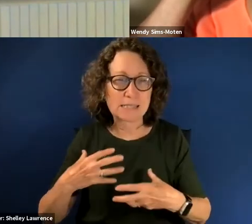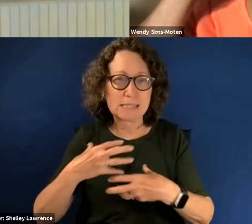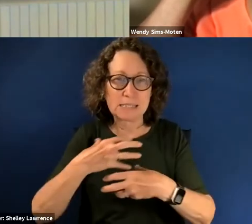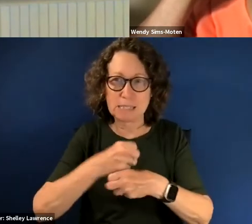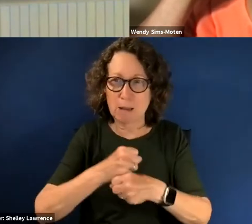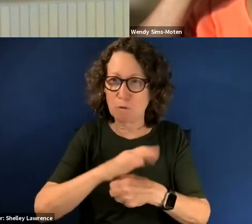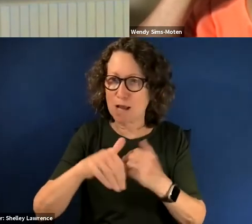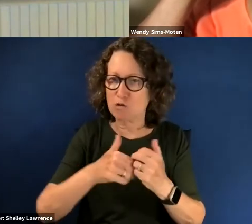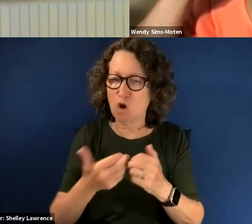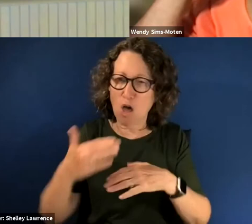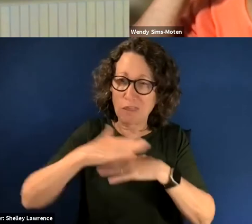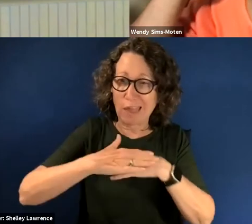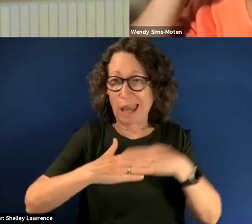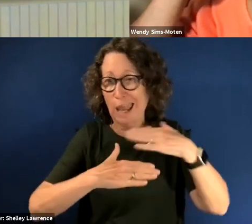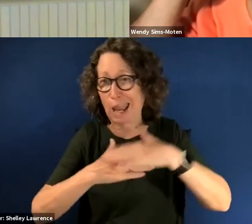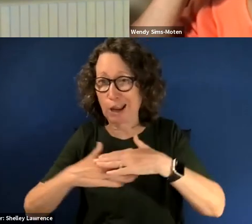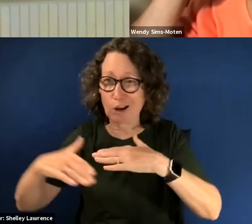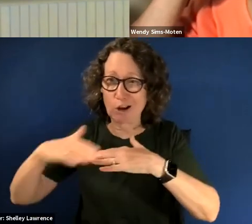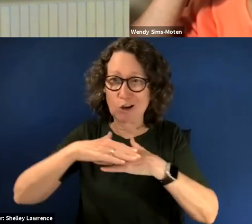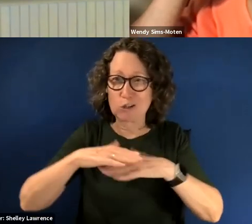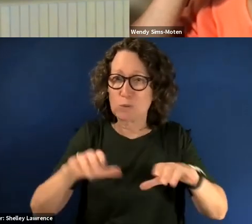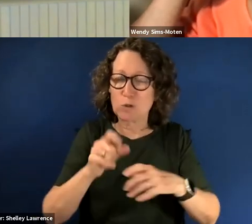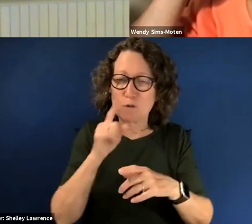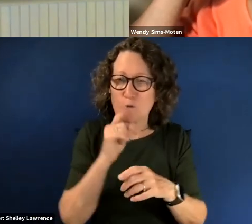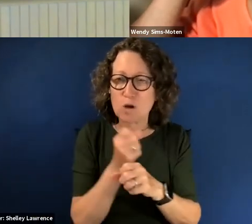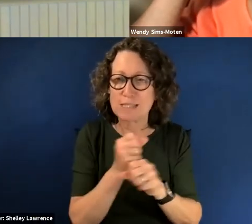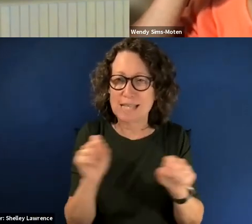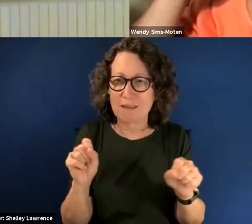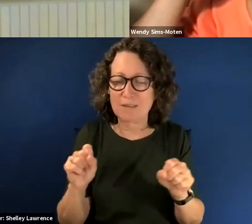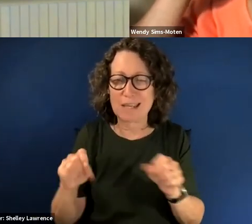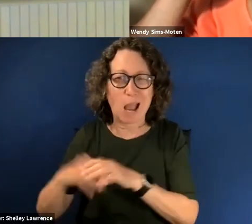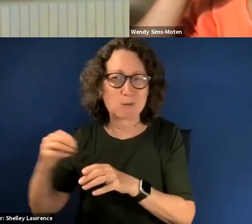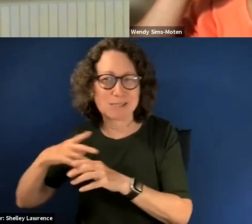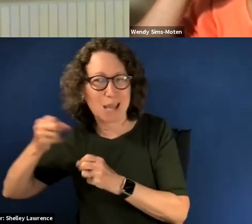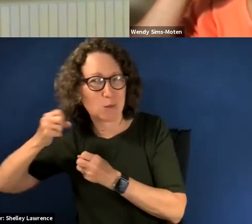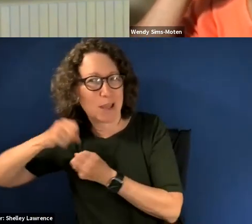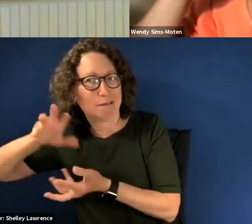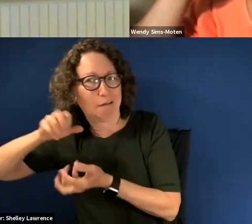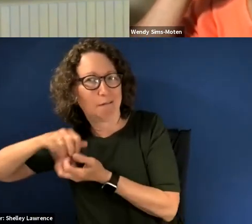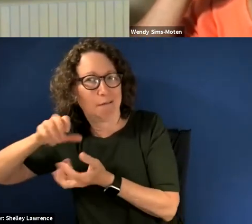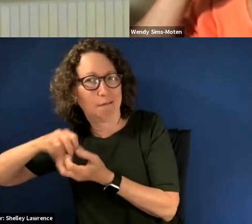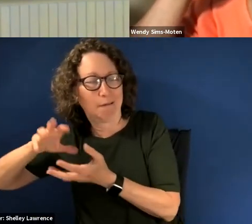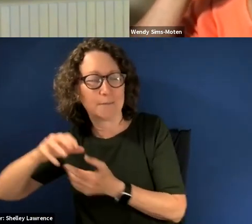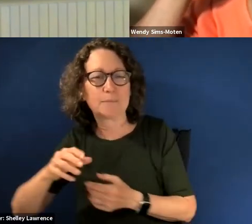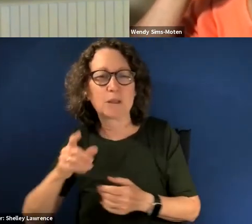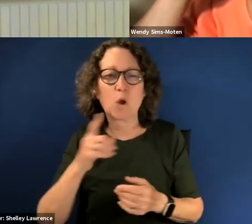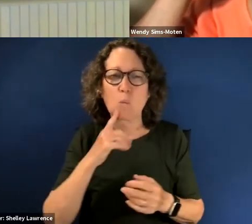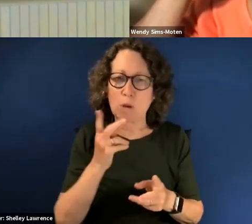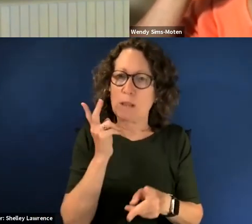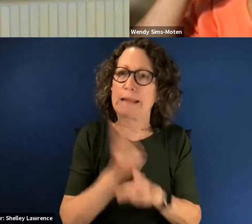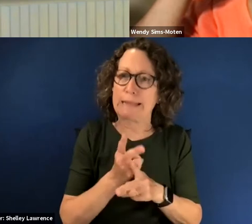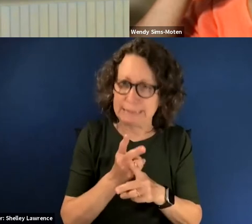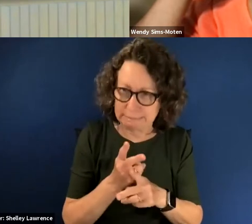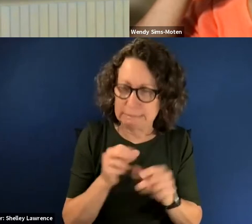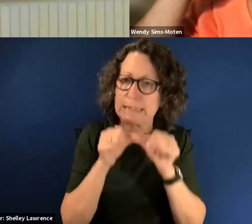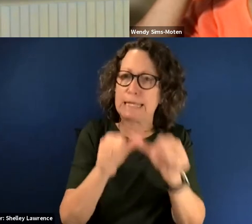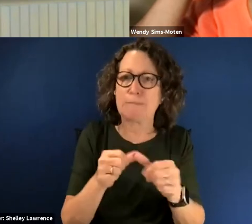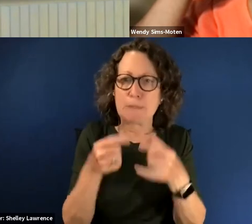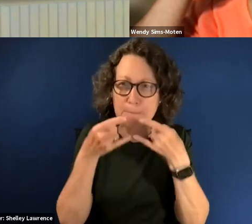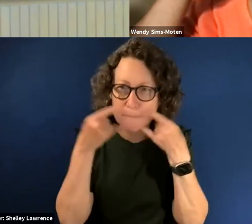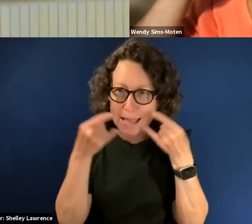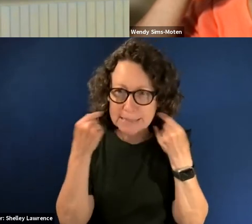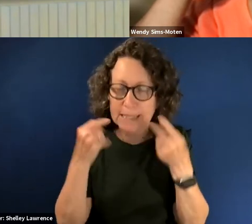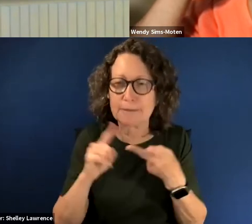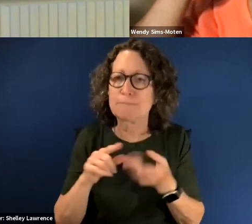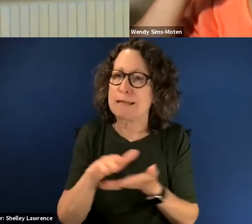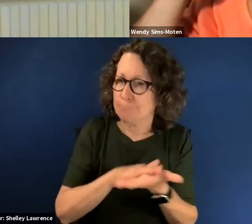the layers that we do for safety, we are going to continue, of course, the masking, the